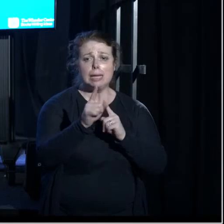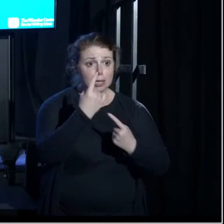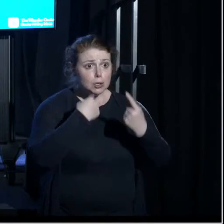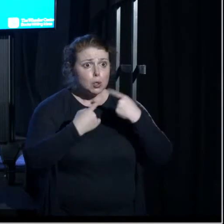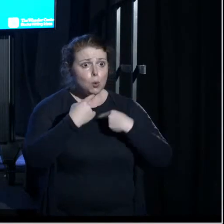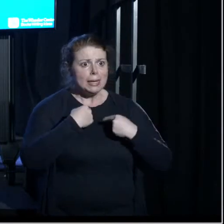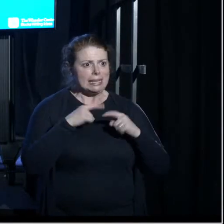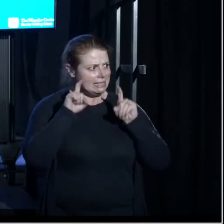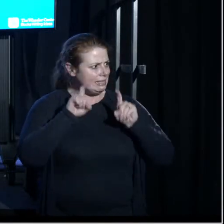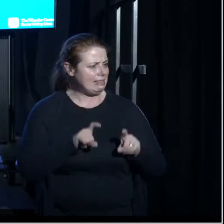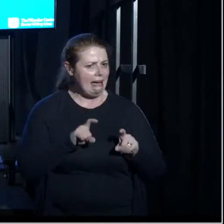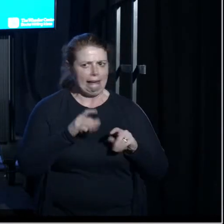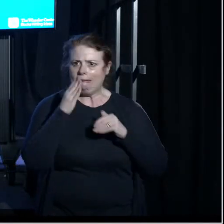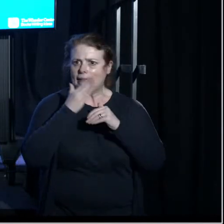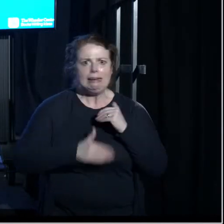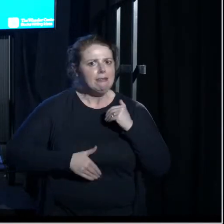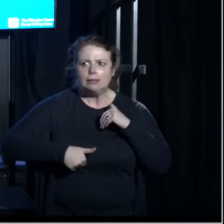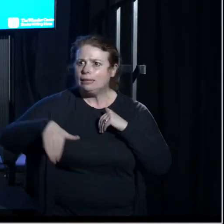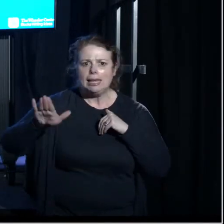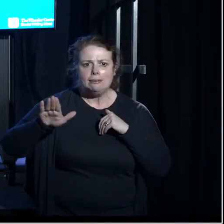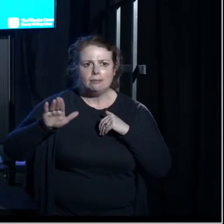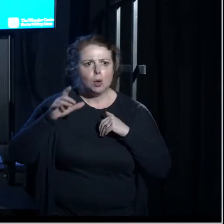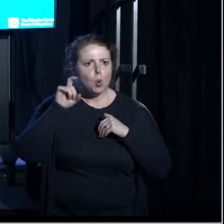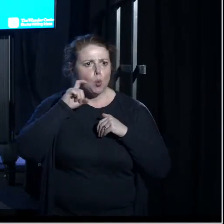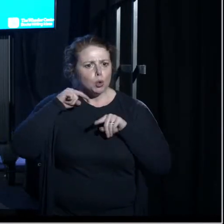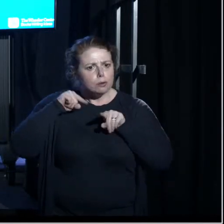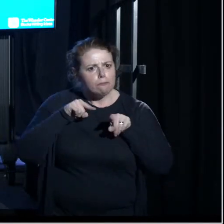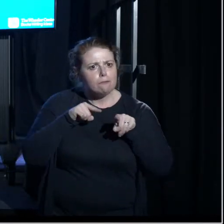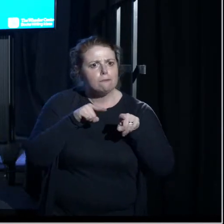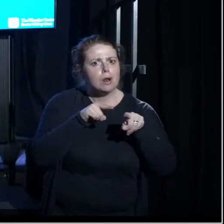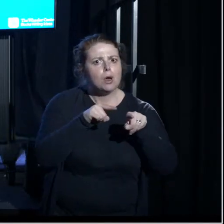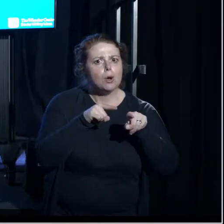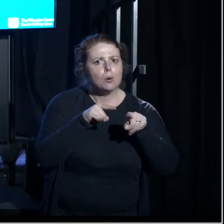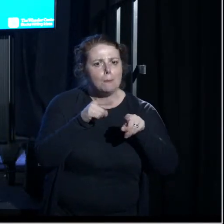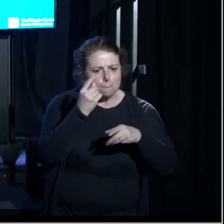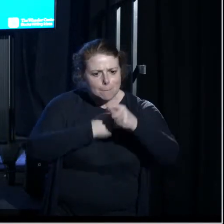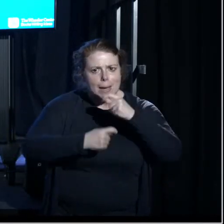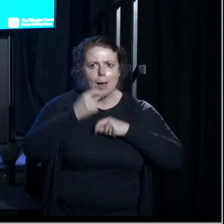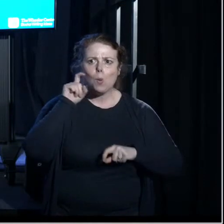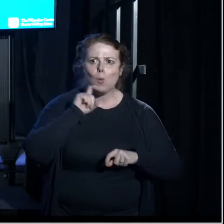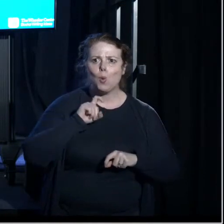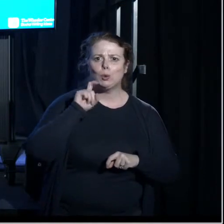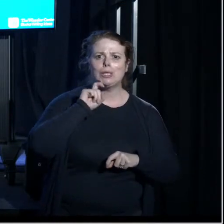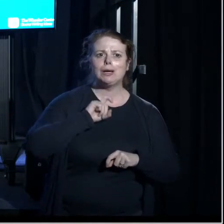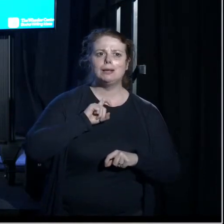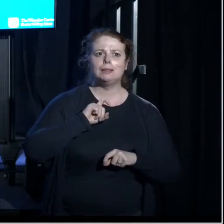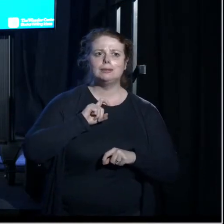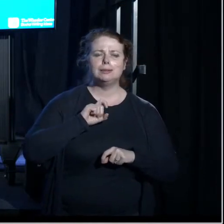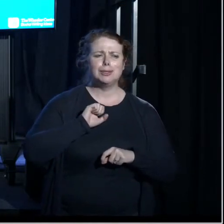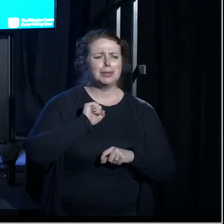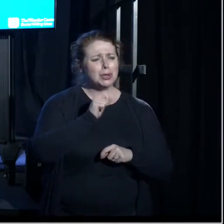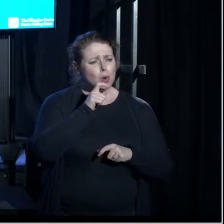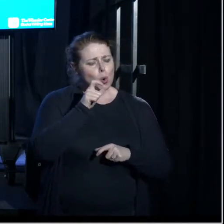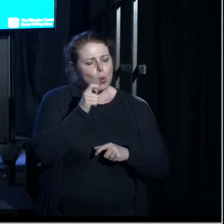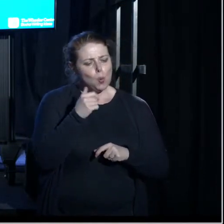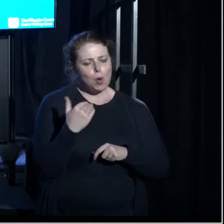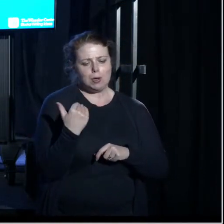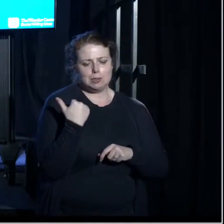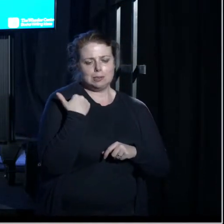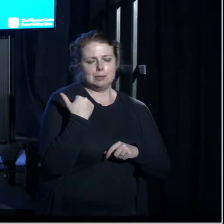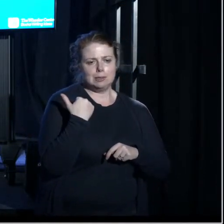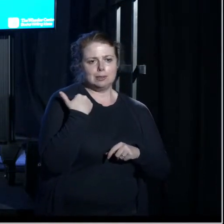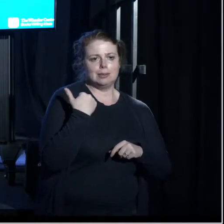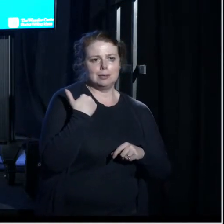never leave, that we should stay with the water, and that we should be the water. Your own words nudging me